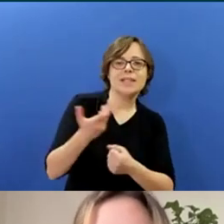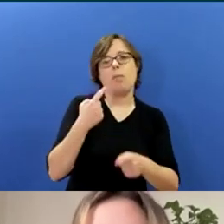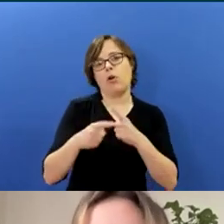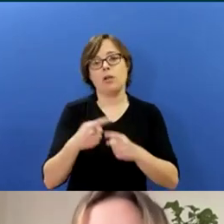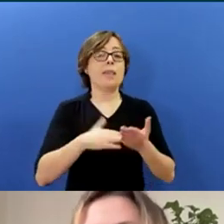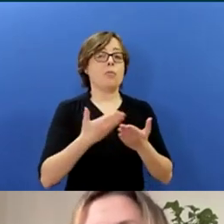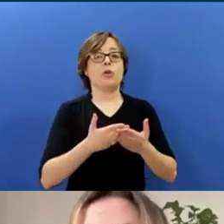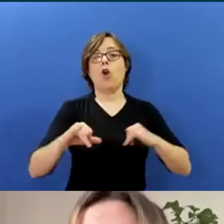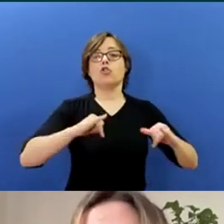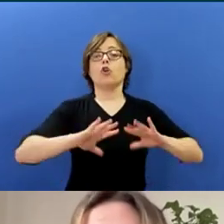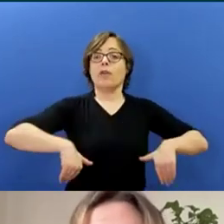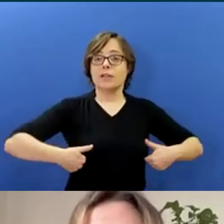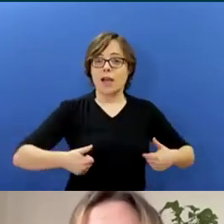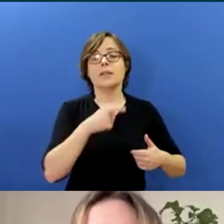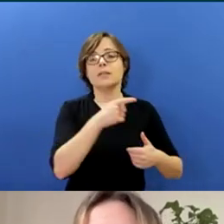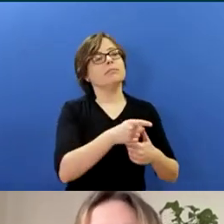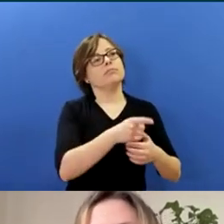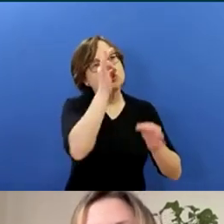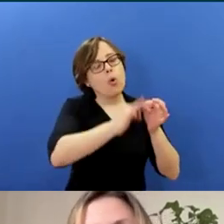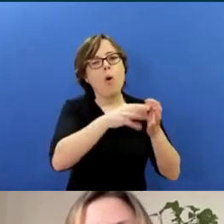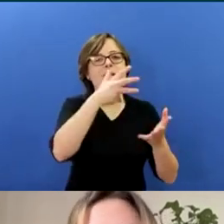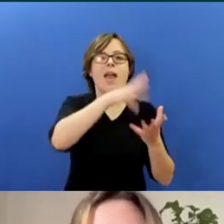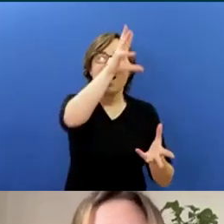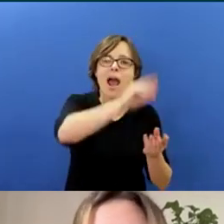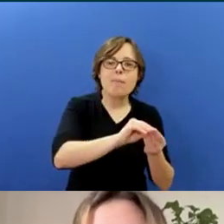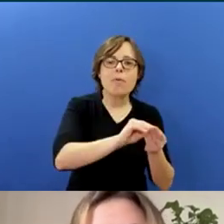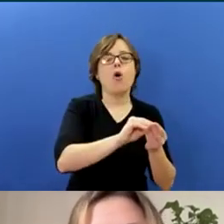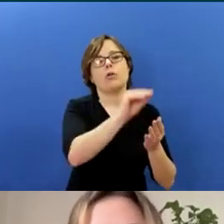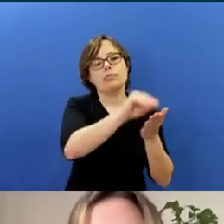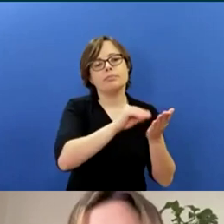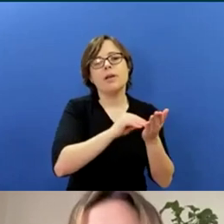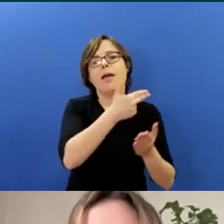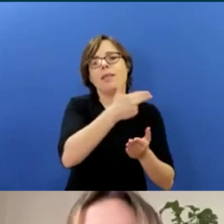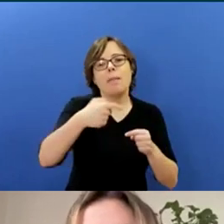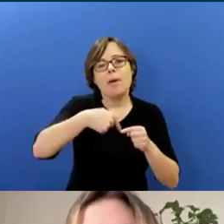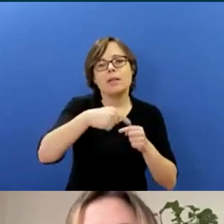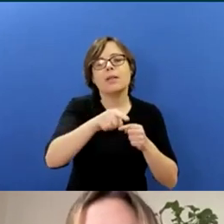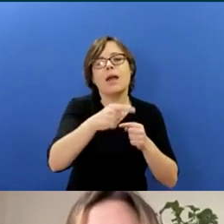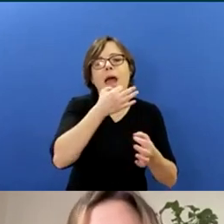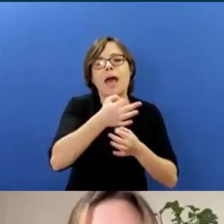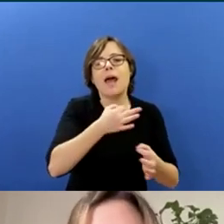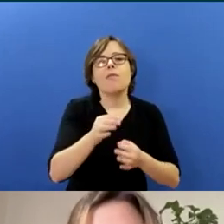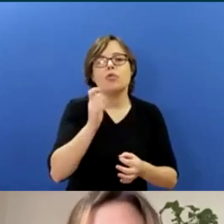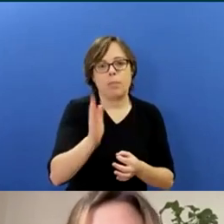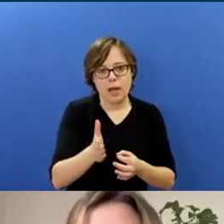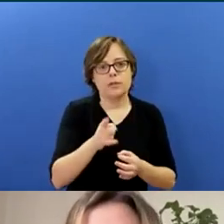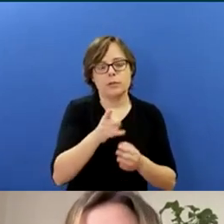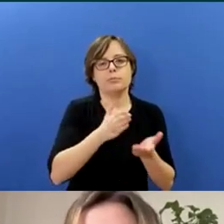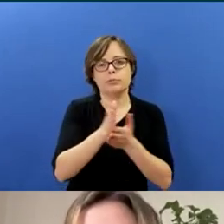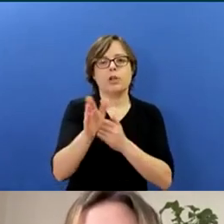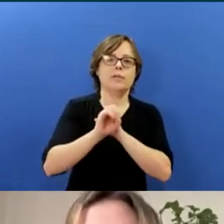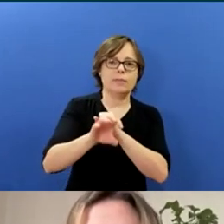and newsletters and posts on social media about upcoming referendums, ensuring citizens as well,